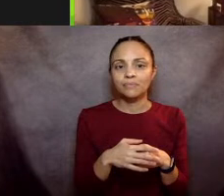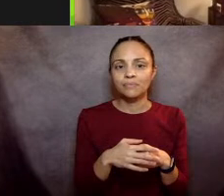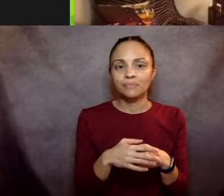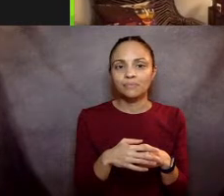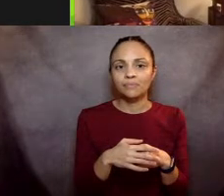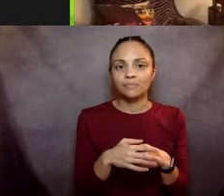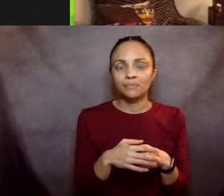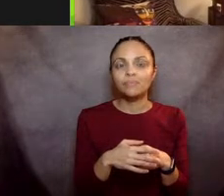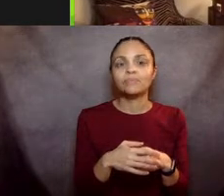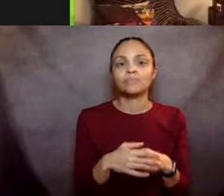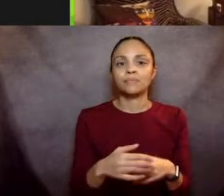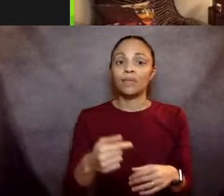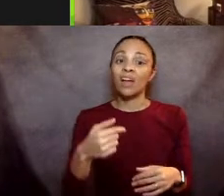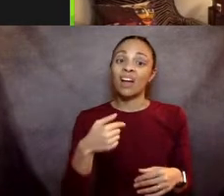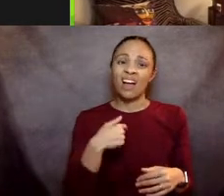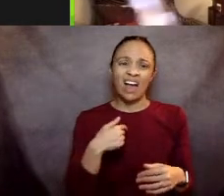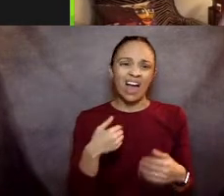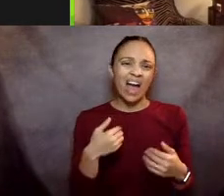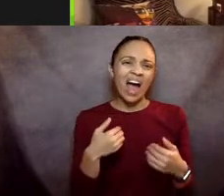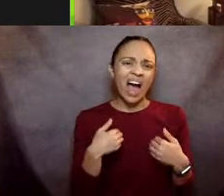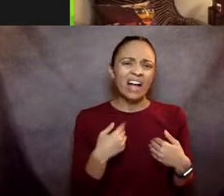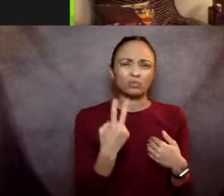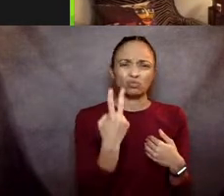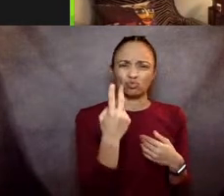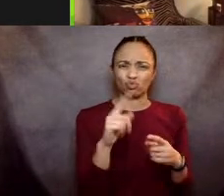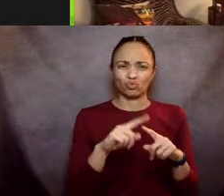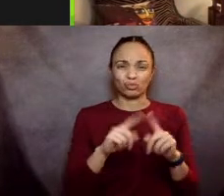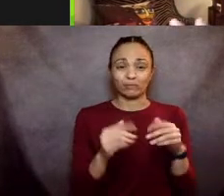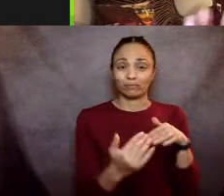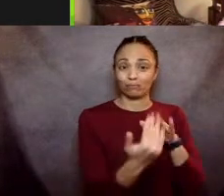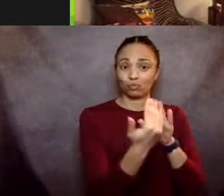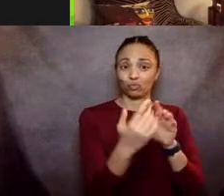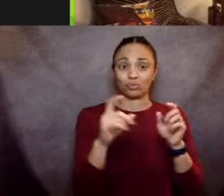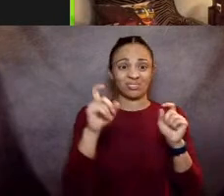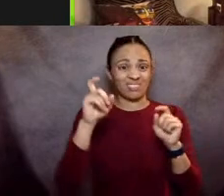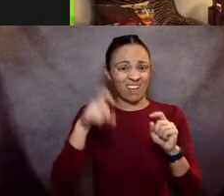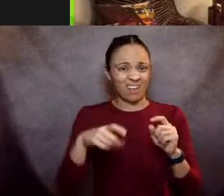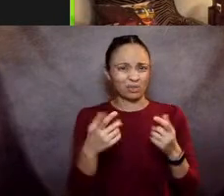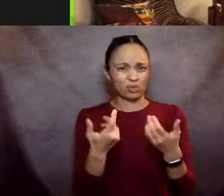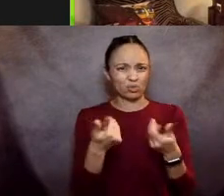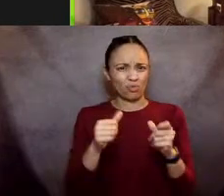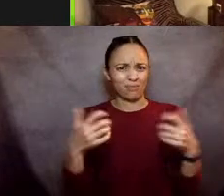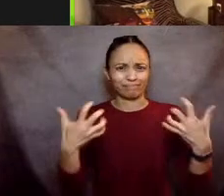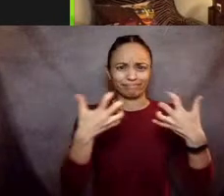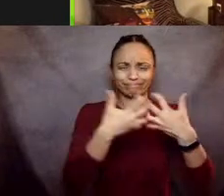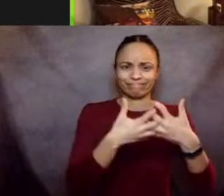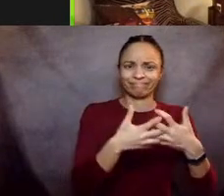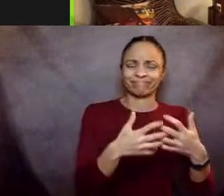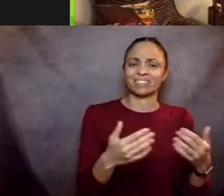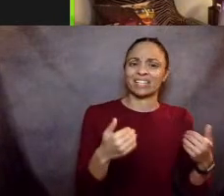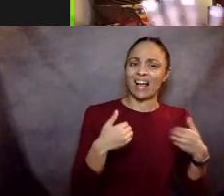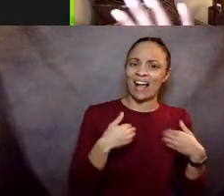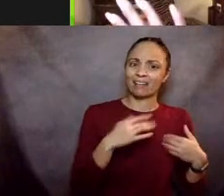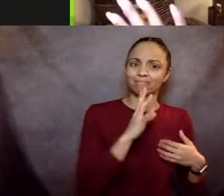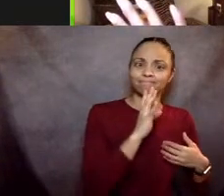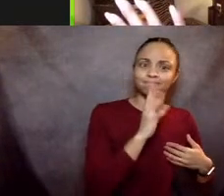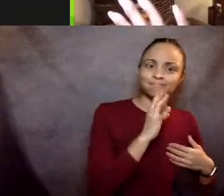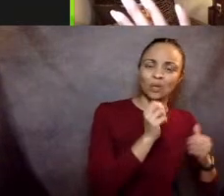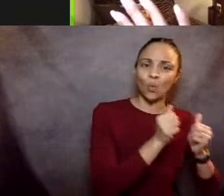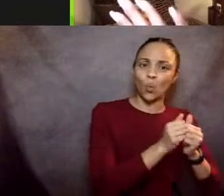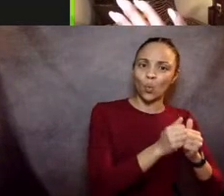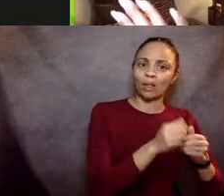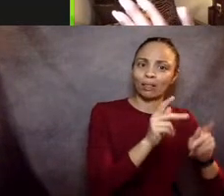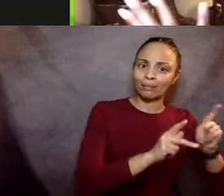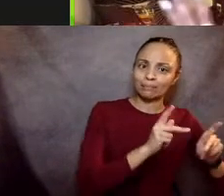into technology, which is kind of a global trend, right? If we want to advance as a world and be